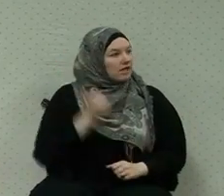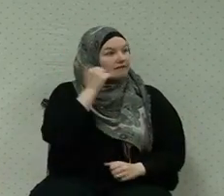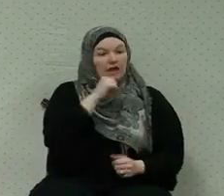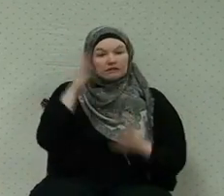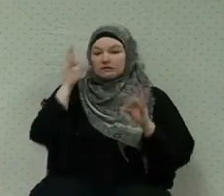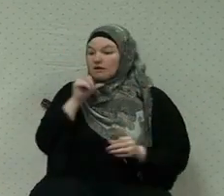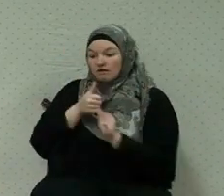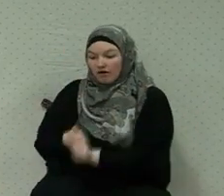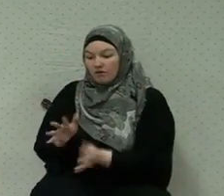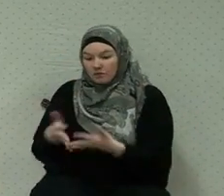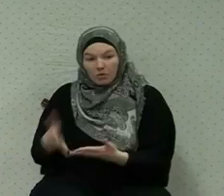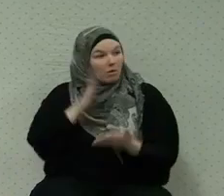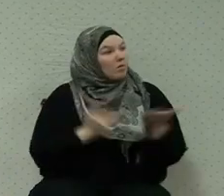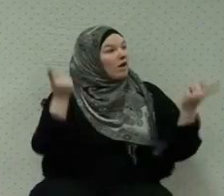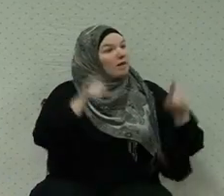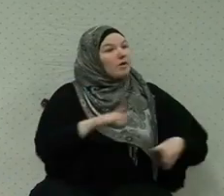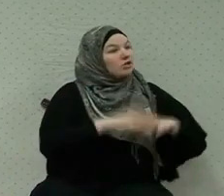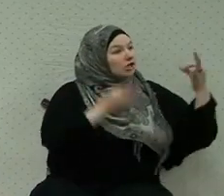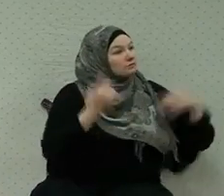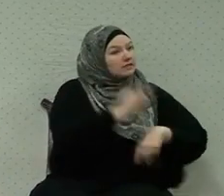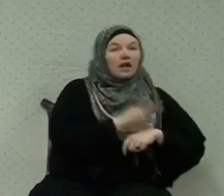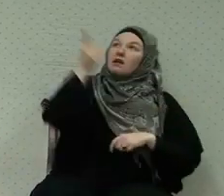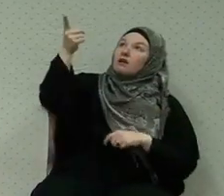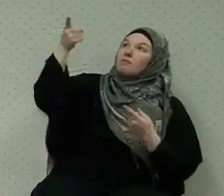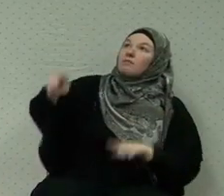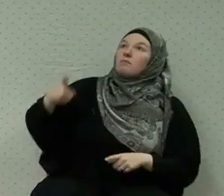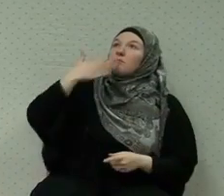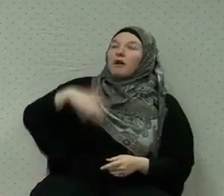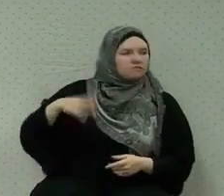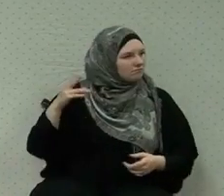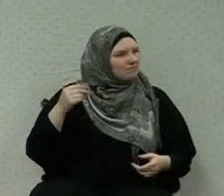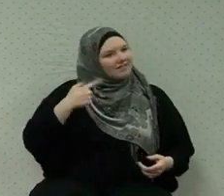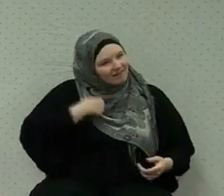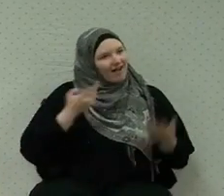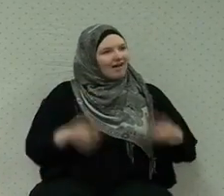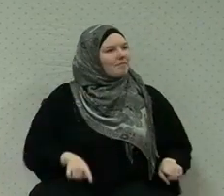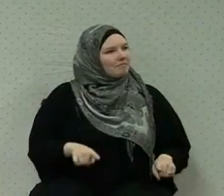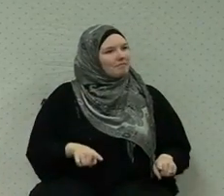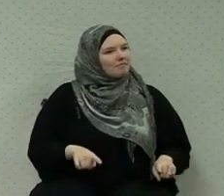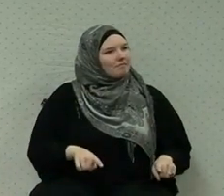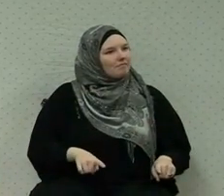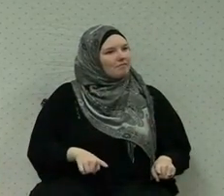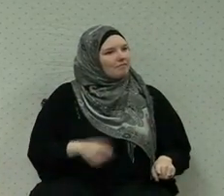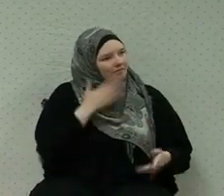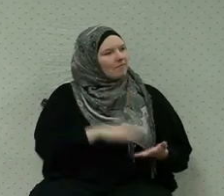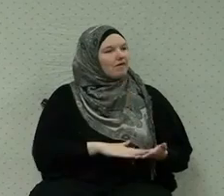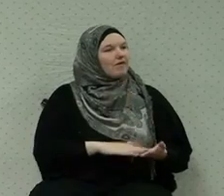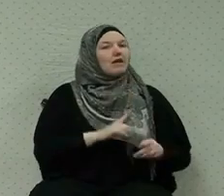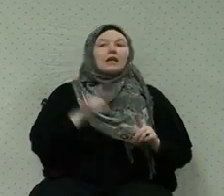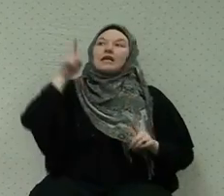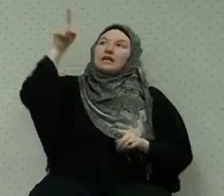of Allah is obviously that He is the Creator, but it is because He